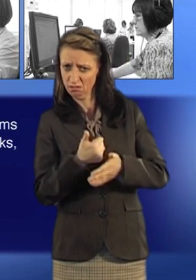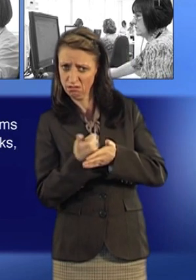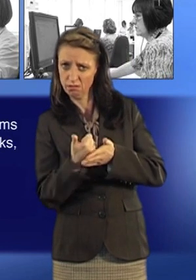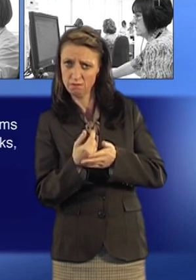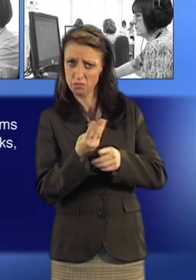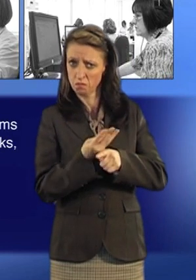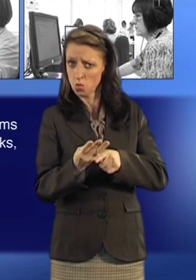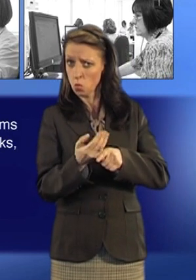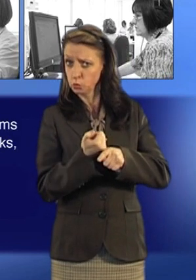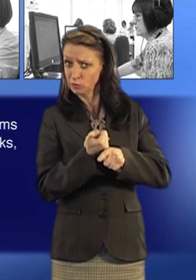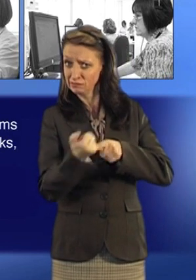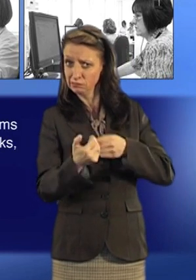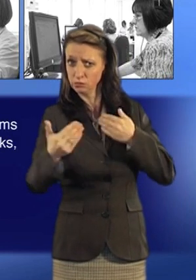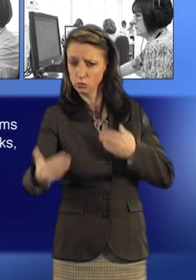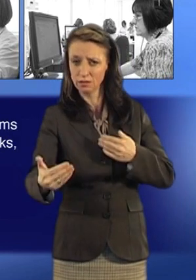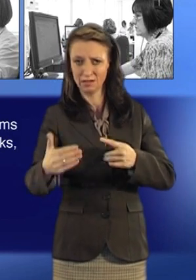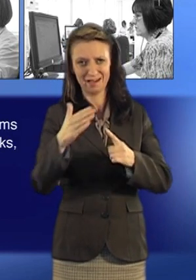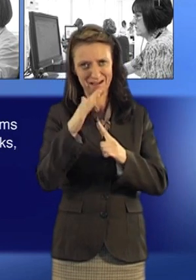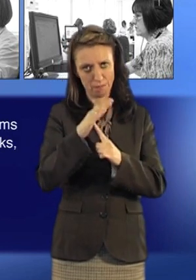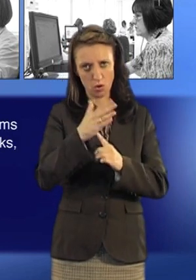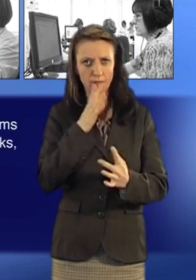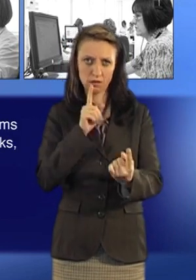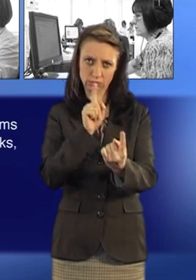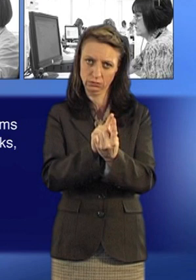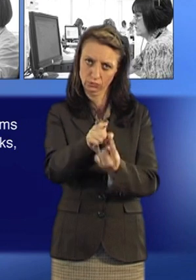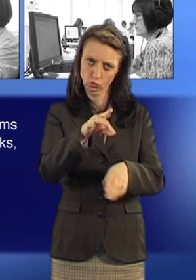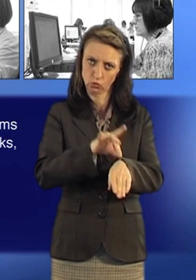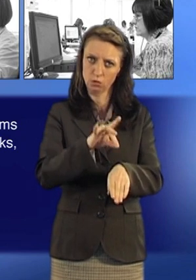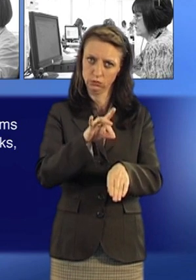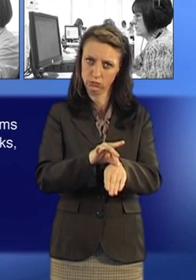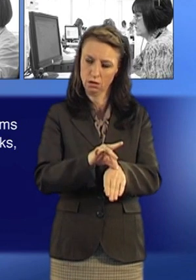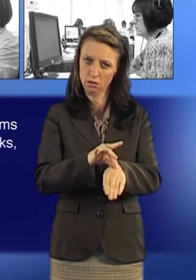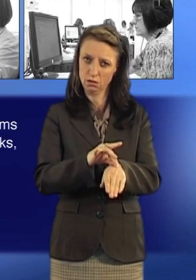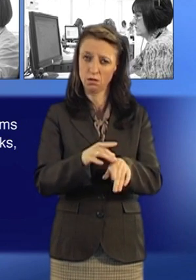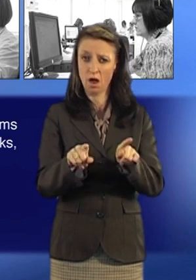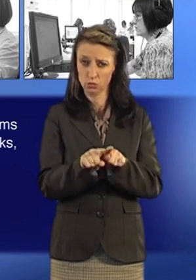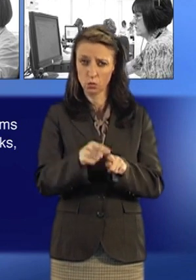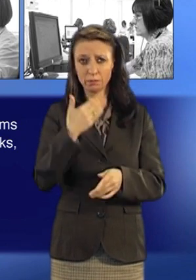If you've experienced any of these symptoms that have lasted between 4 and 6 weeks, it's